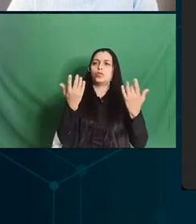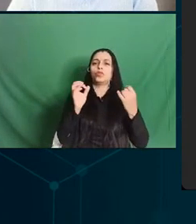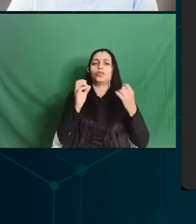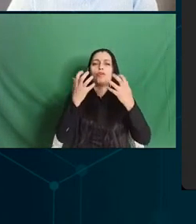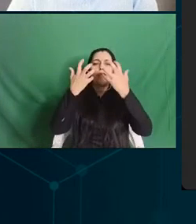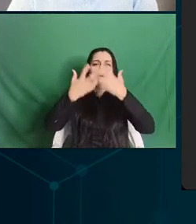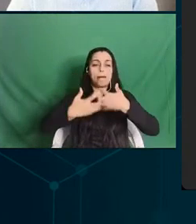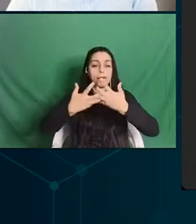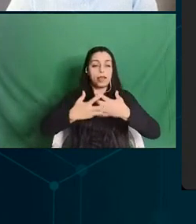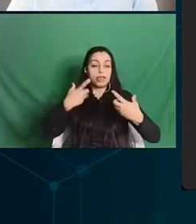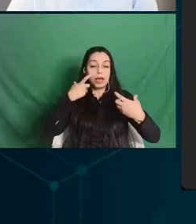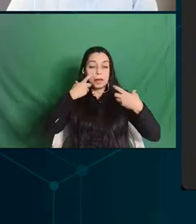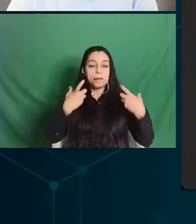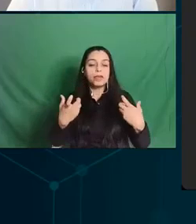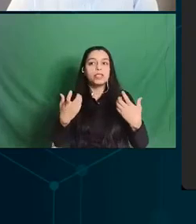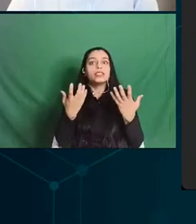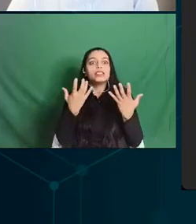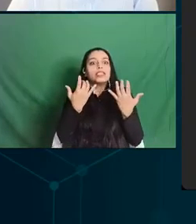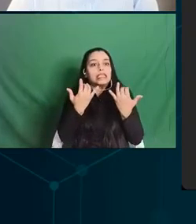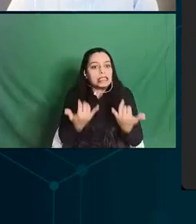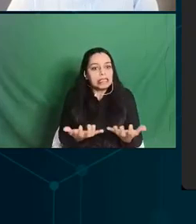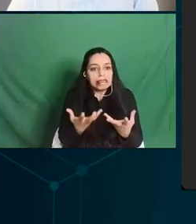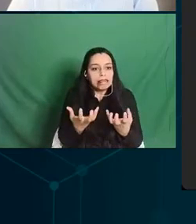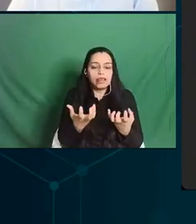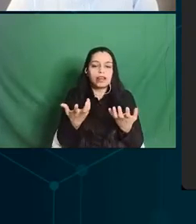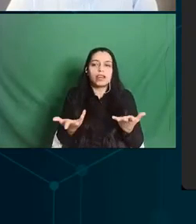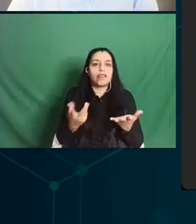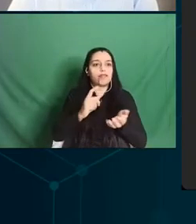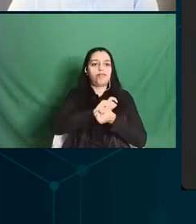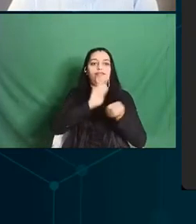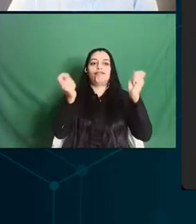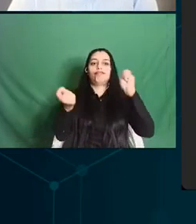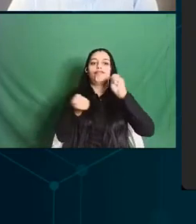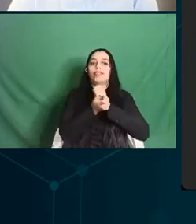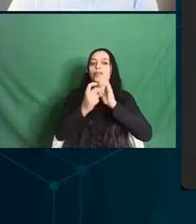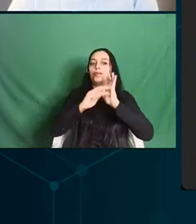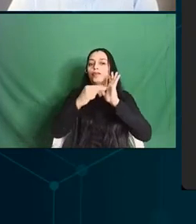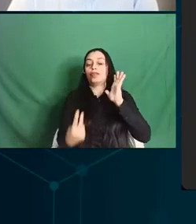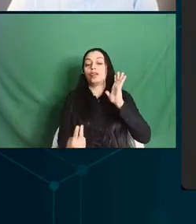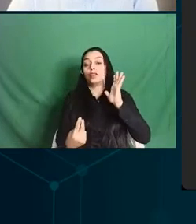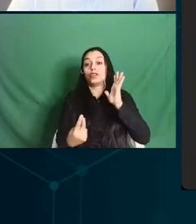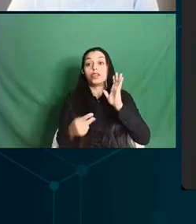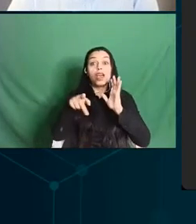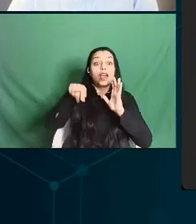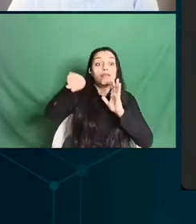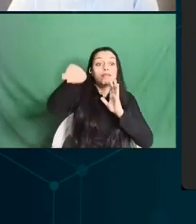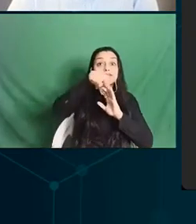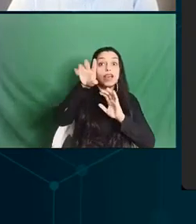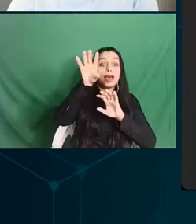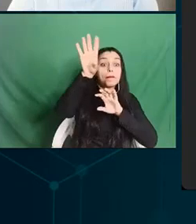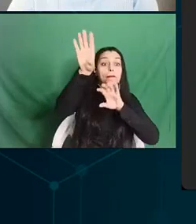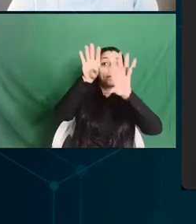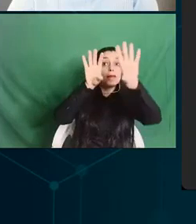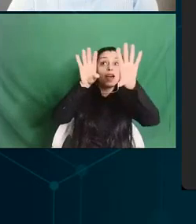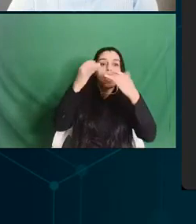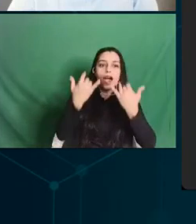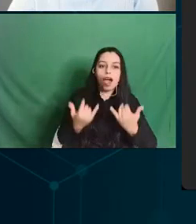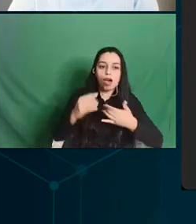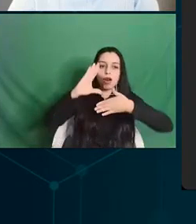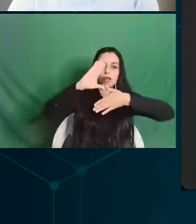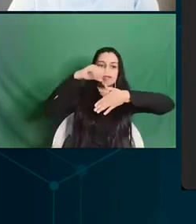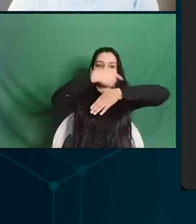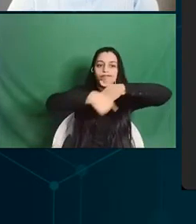come to Latin America and try to do the same. And they have the capabilities to transform landscapes. And so there's some great opportunities, just